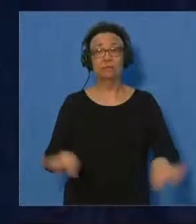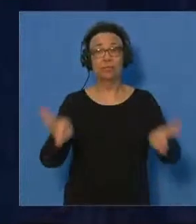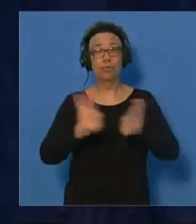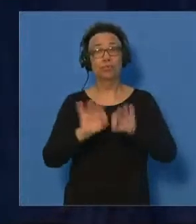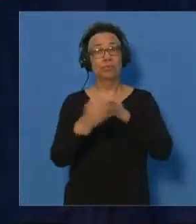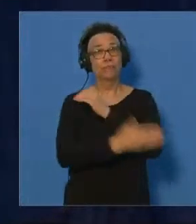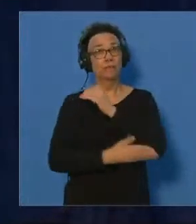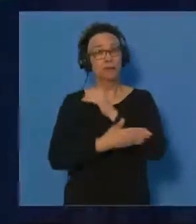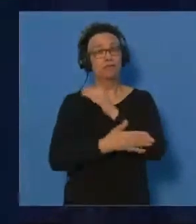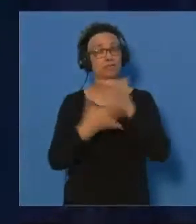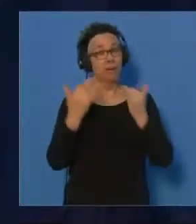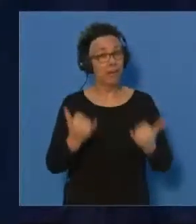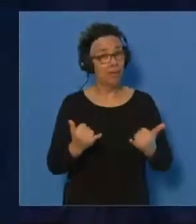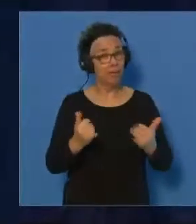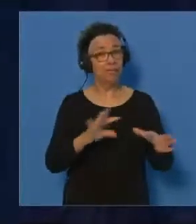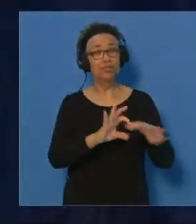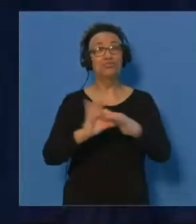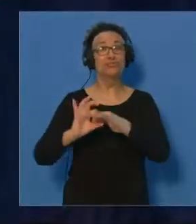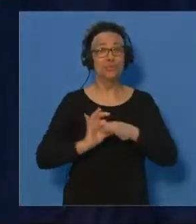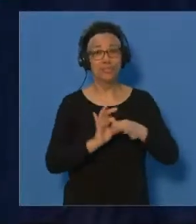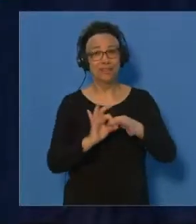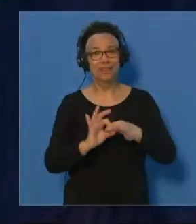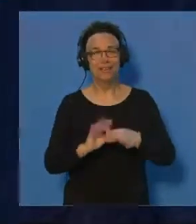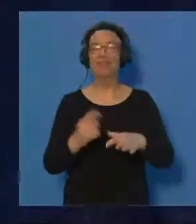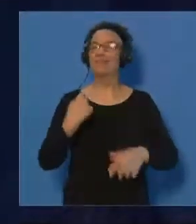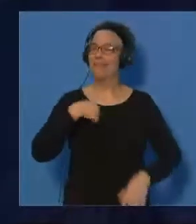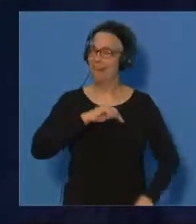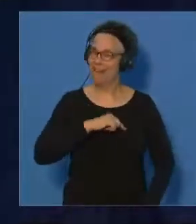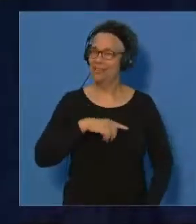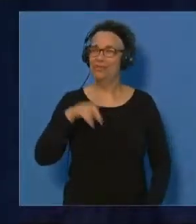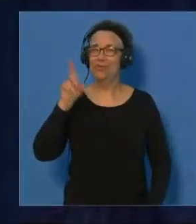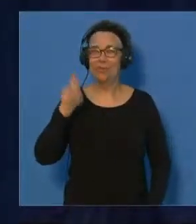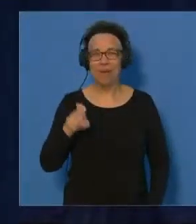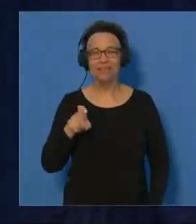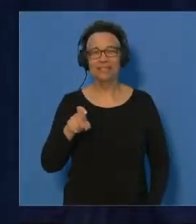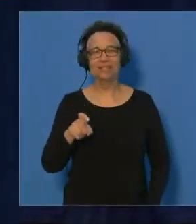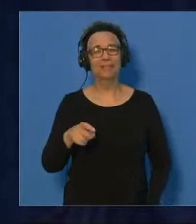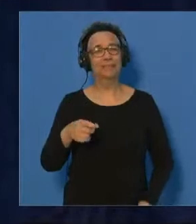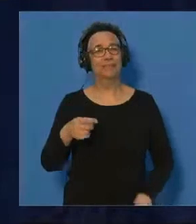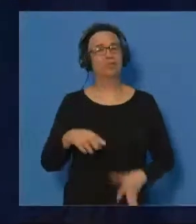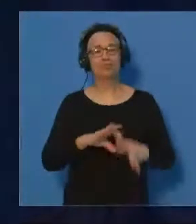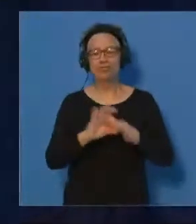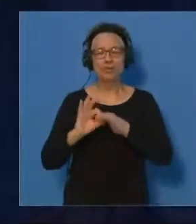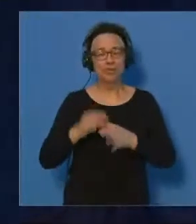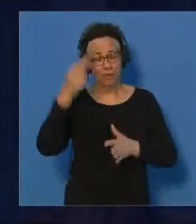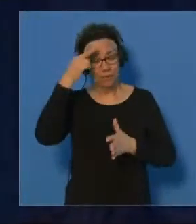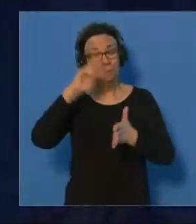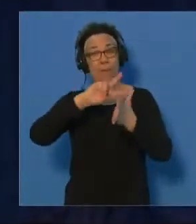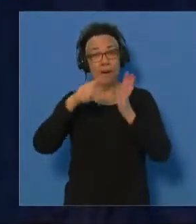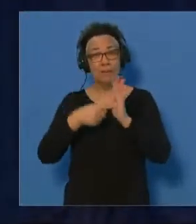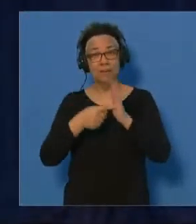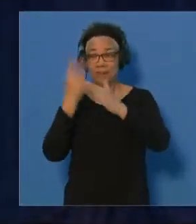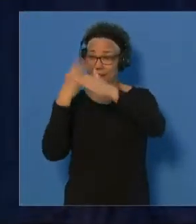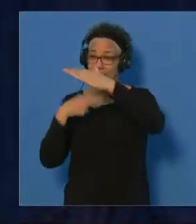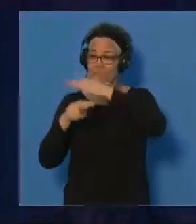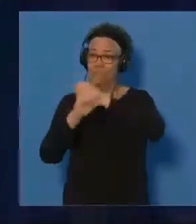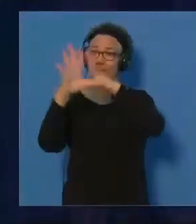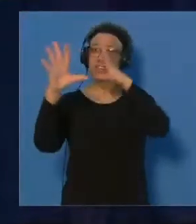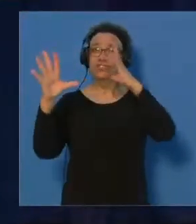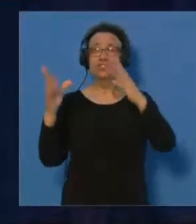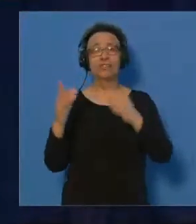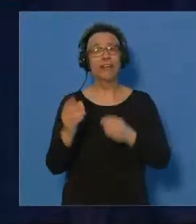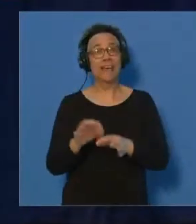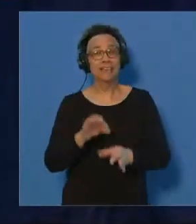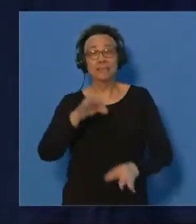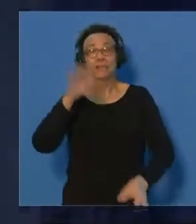is unity. For us, this must be the time for unity of purpose, unity of vision, and unity of spirit. And with